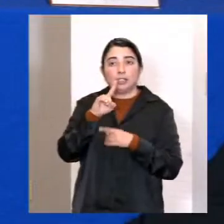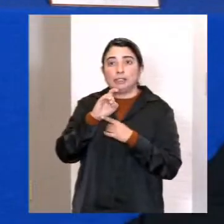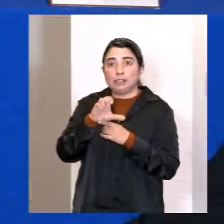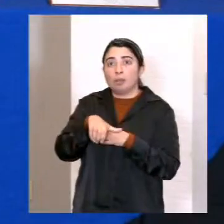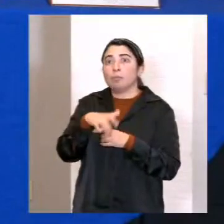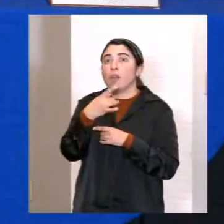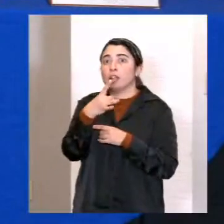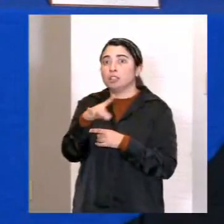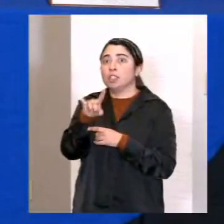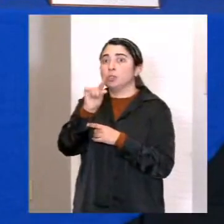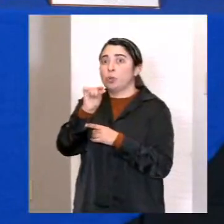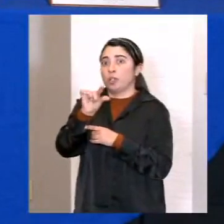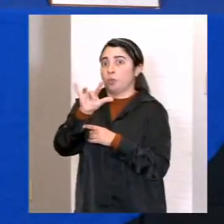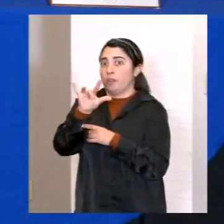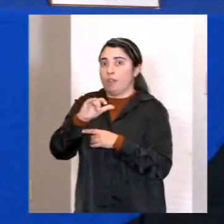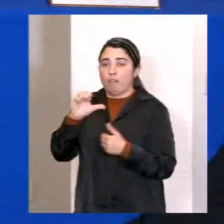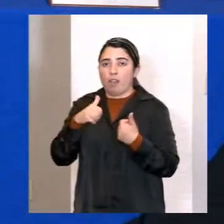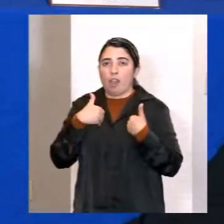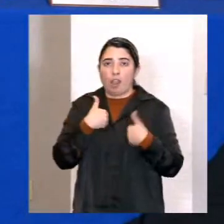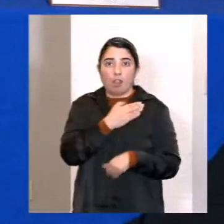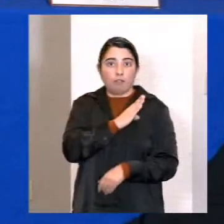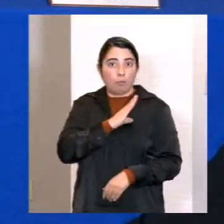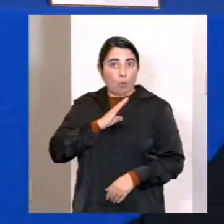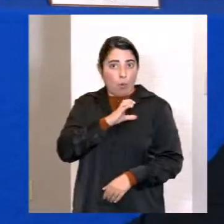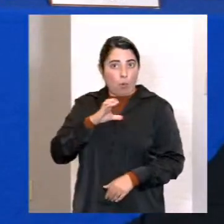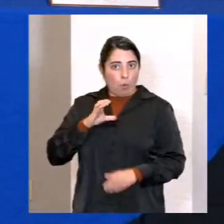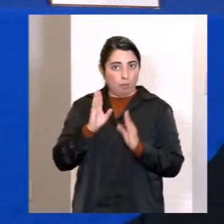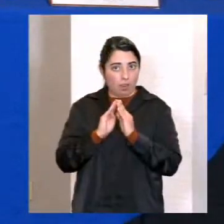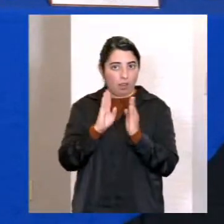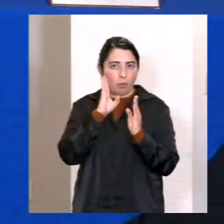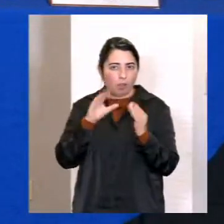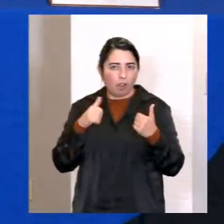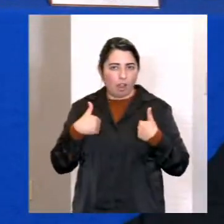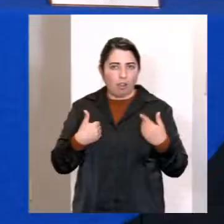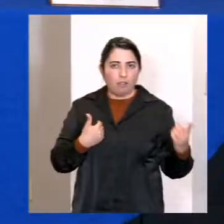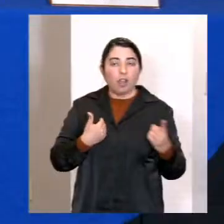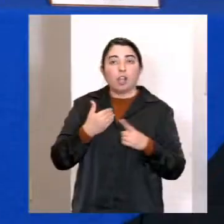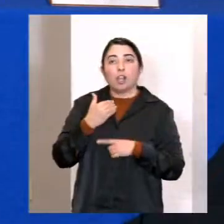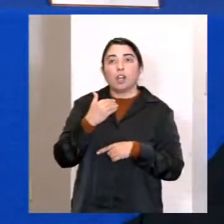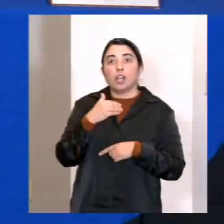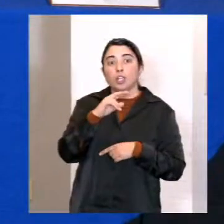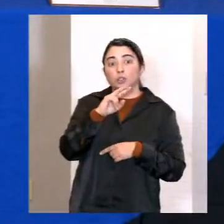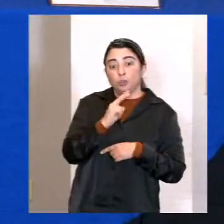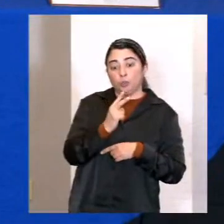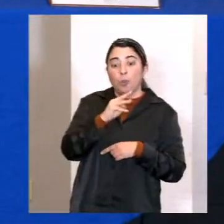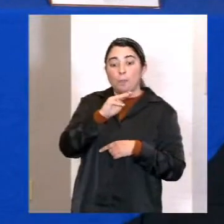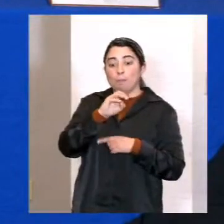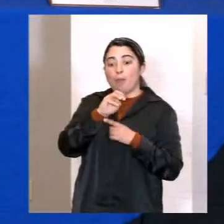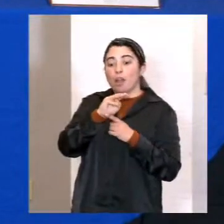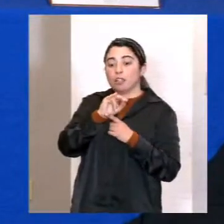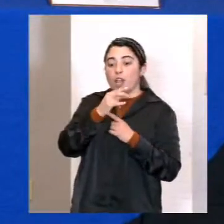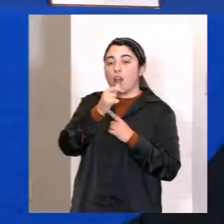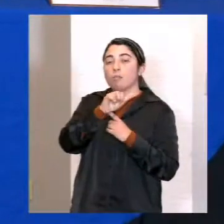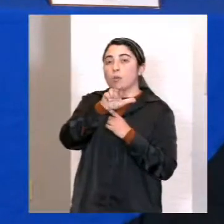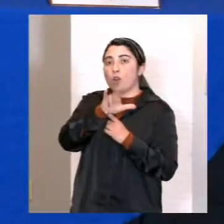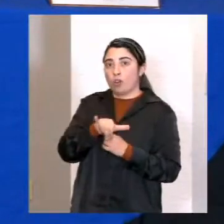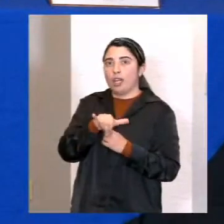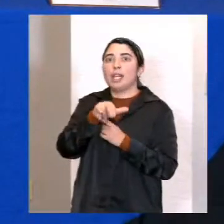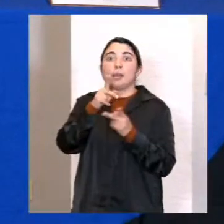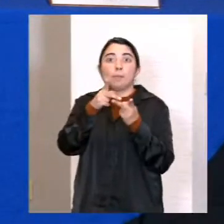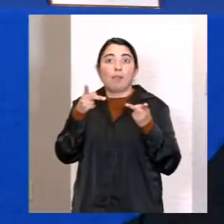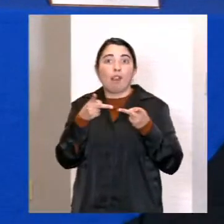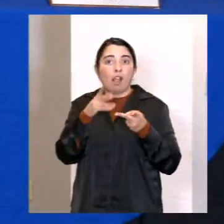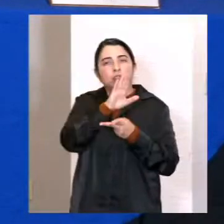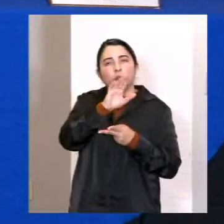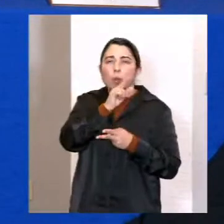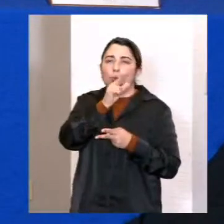18, 2025 Board of Commissioners meeting, which will be held at 2 Montgomery Place, Jersey City, New Jersey, scheduled